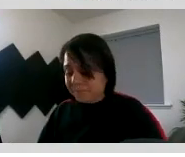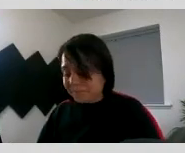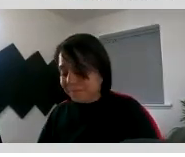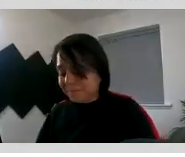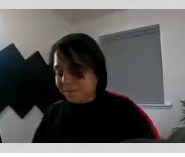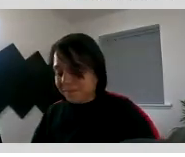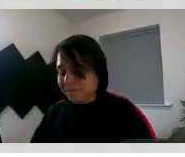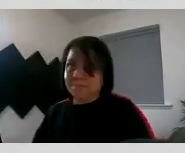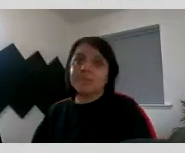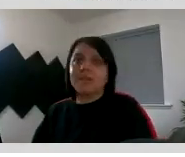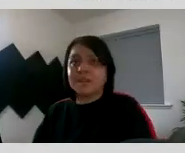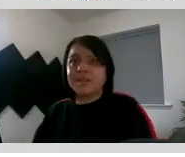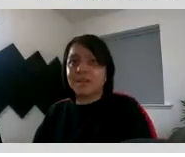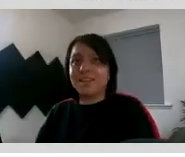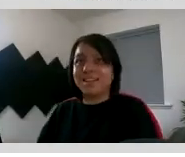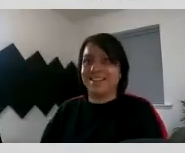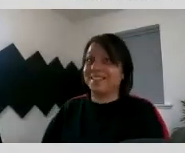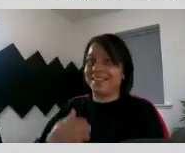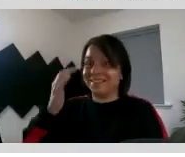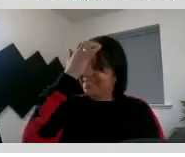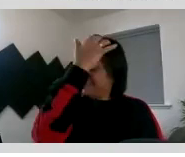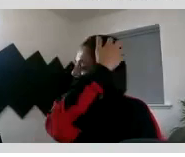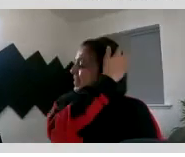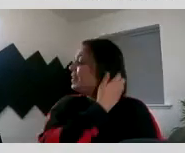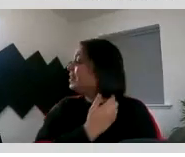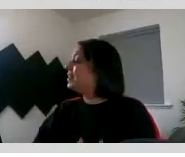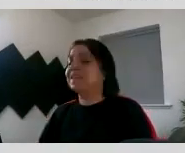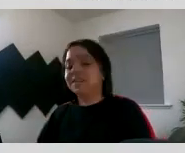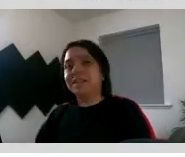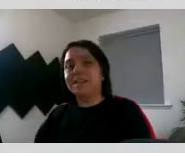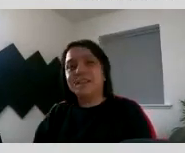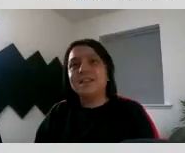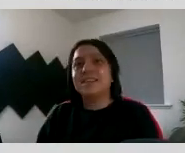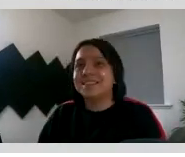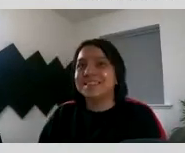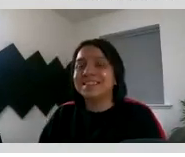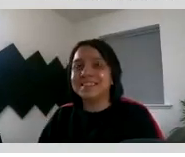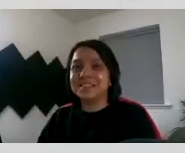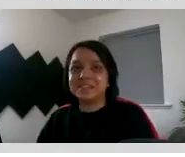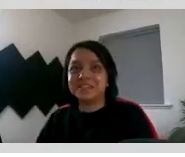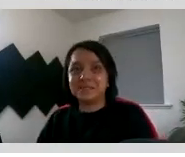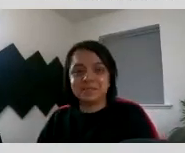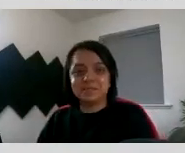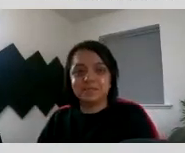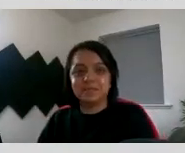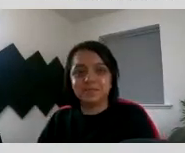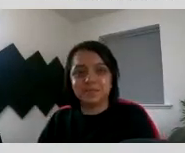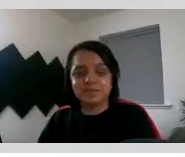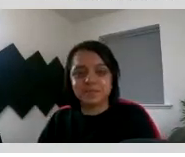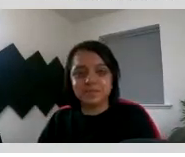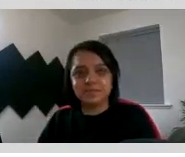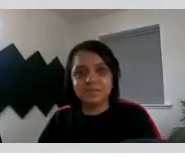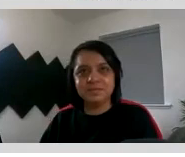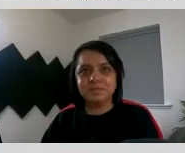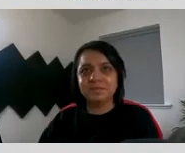Yeah, I'm going to answer that actually tomorrow. Yes. I know Grace asked us yesterday as well how you'd be treated as an African